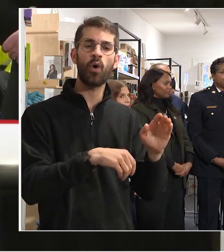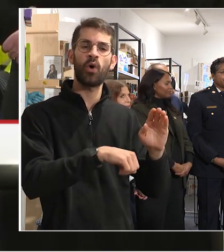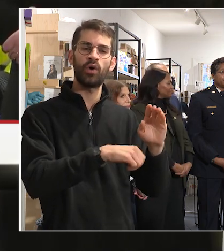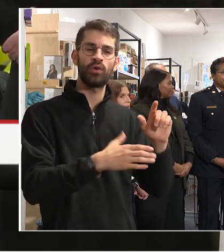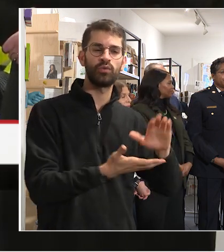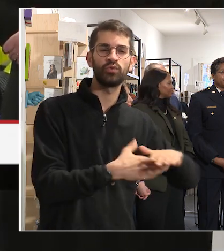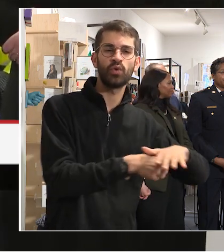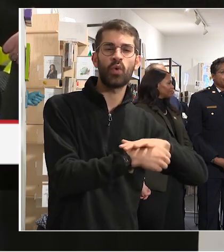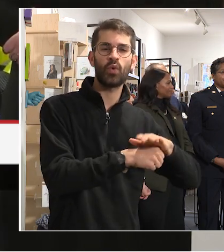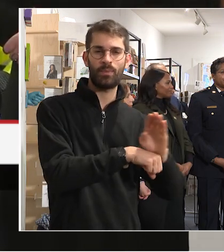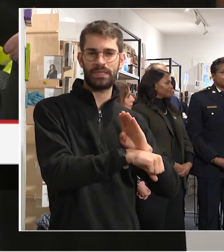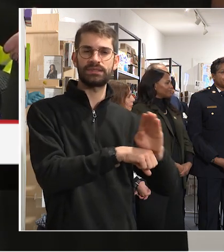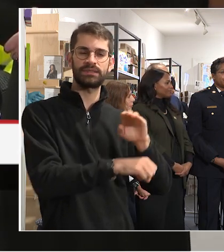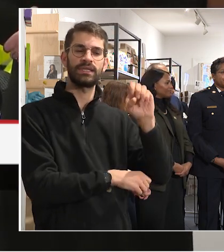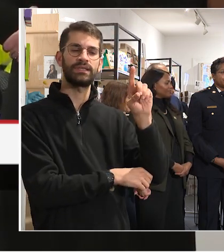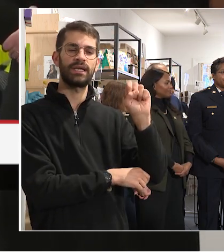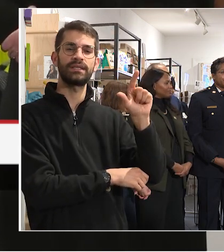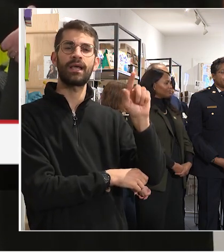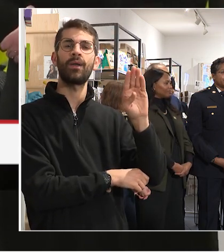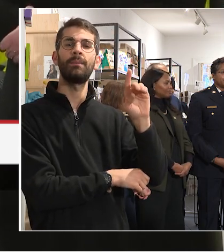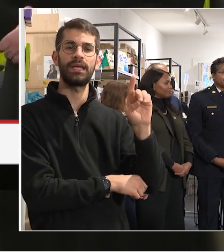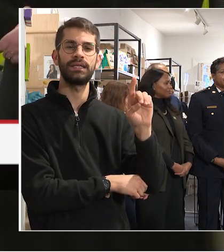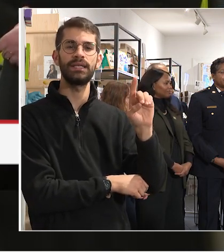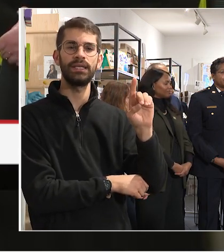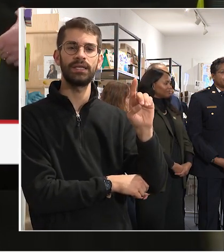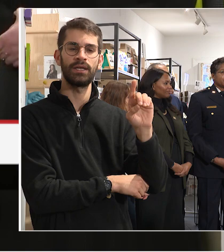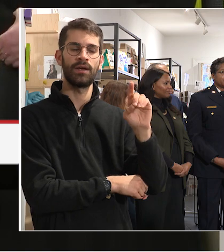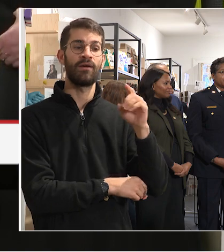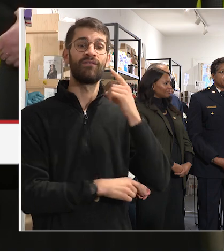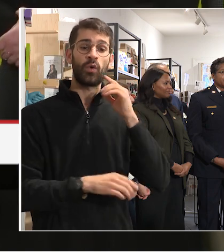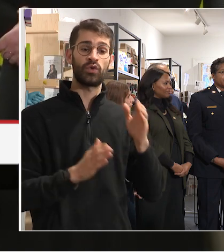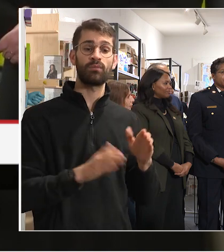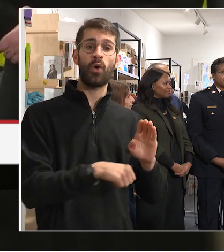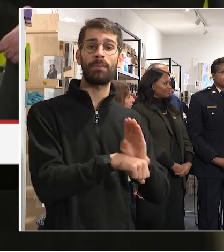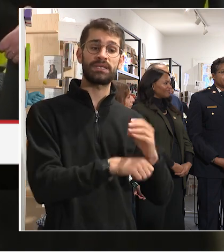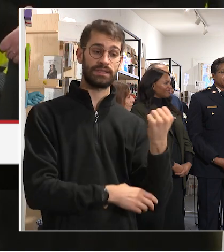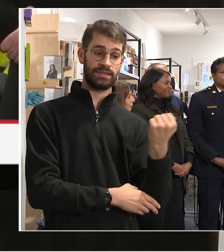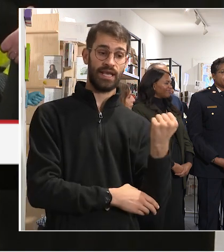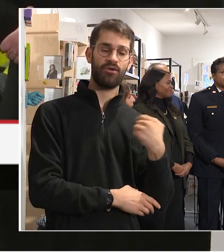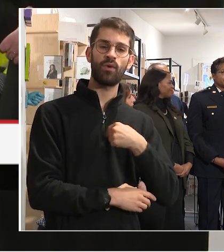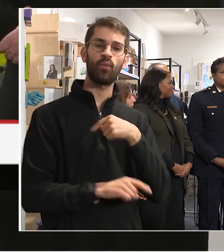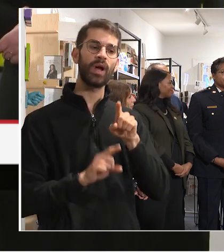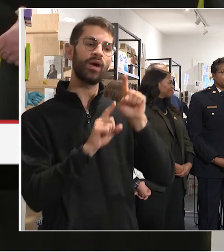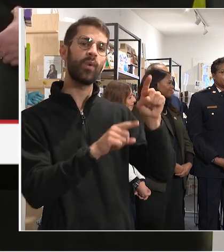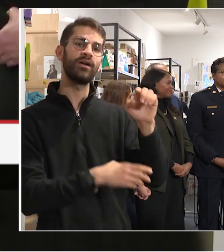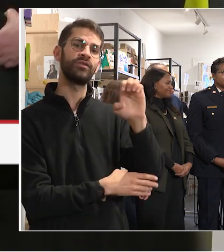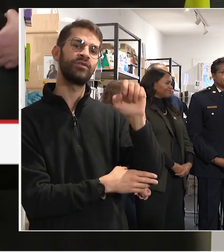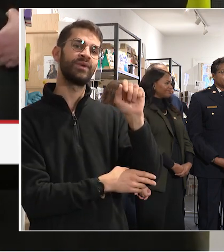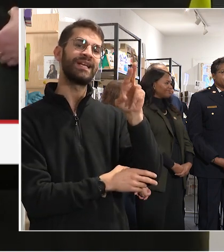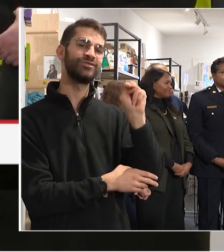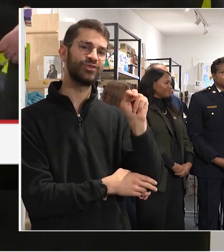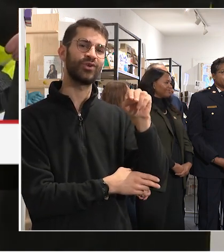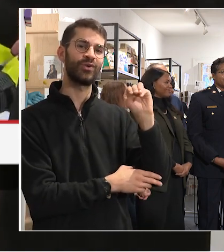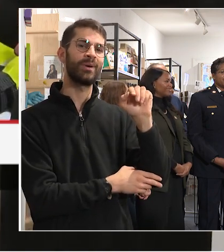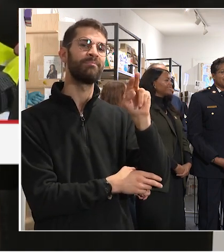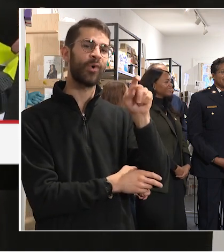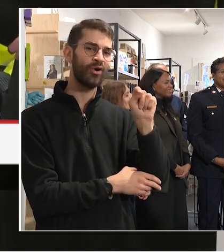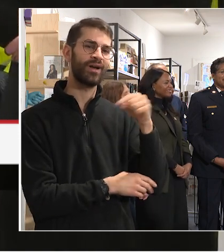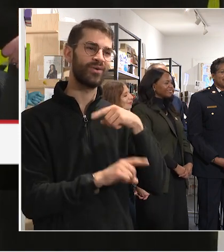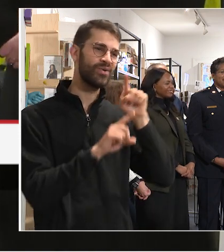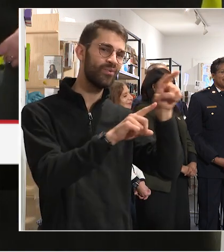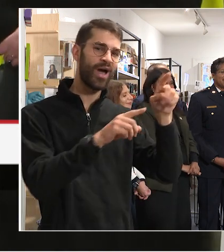Over the weekend, for Small Business Saturday, we were at Eastern Market. My pockets are a lot